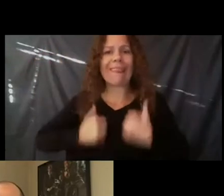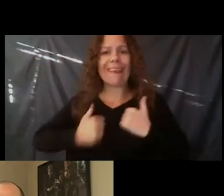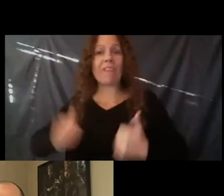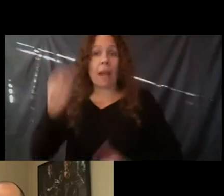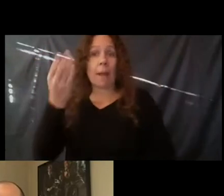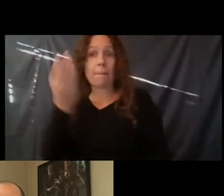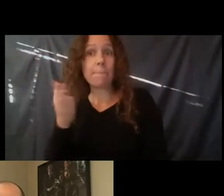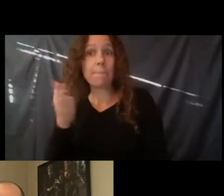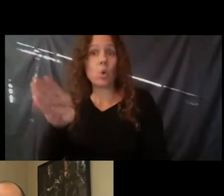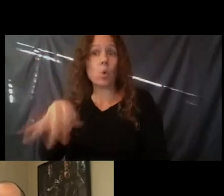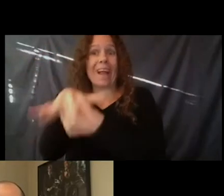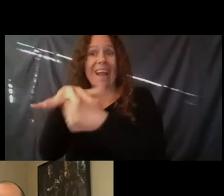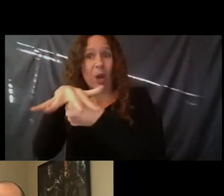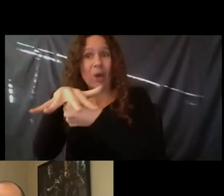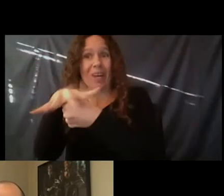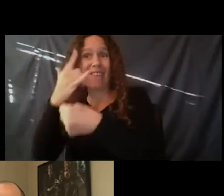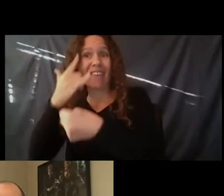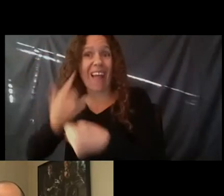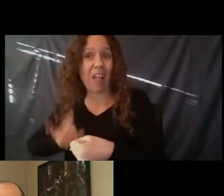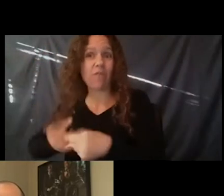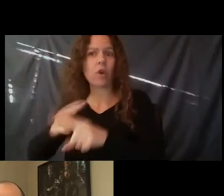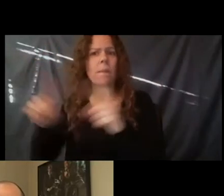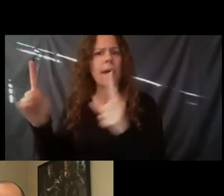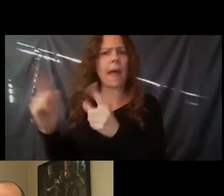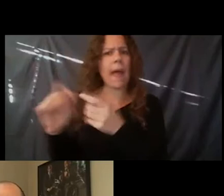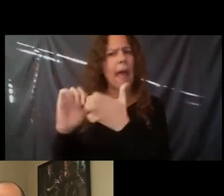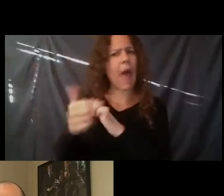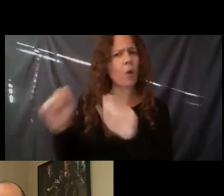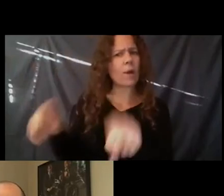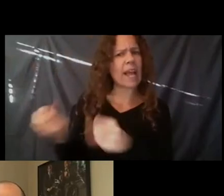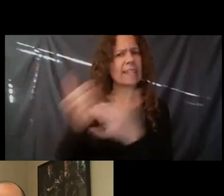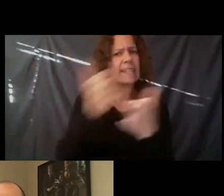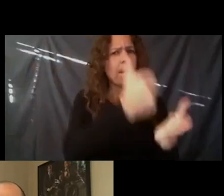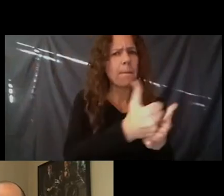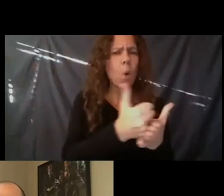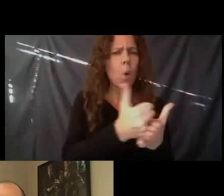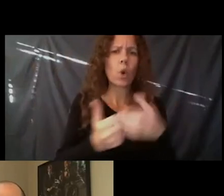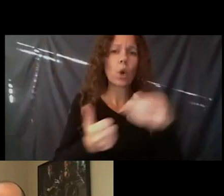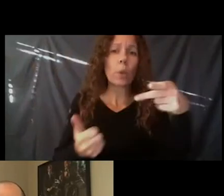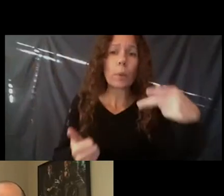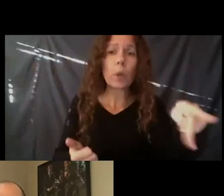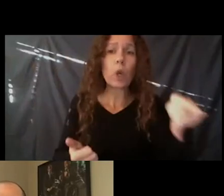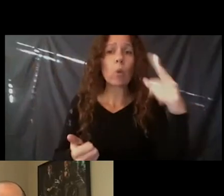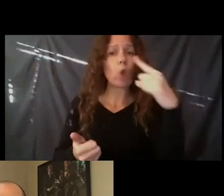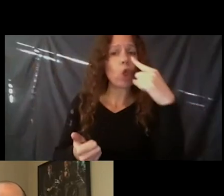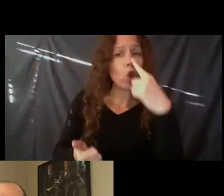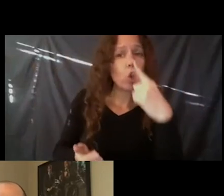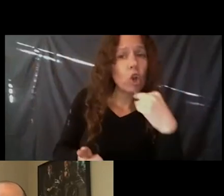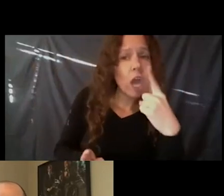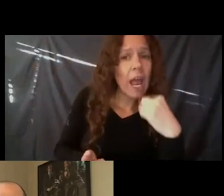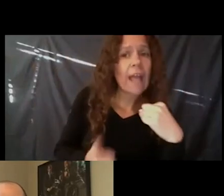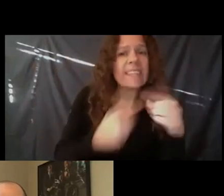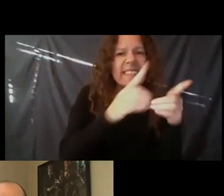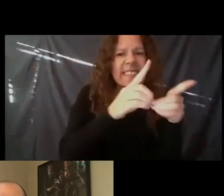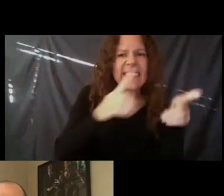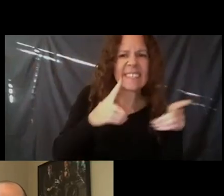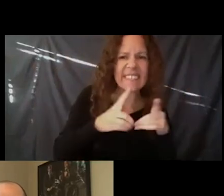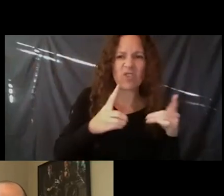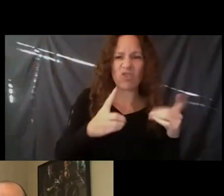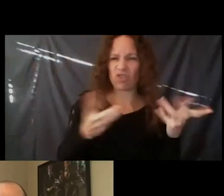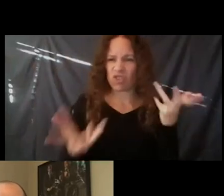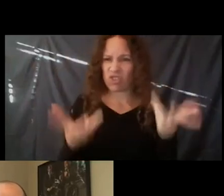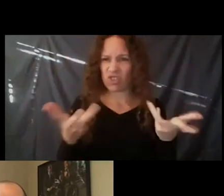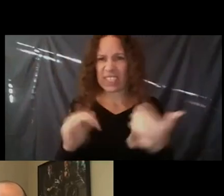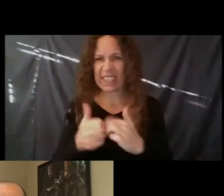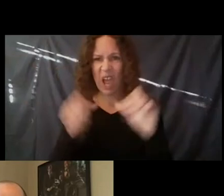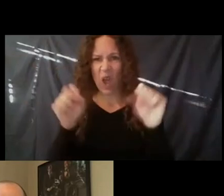be able to be supportive to folks who are in purple or red districts? Thank you, Vincent. I